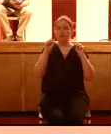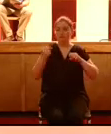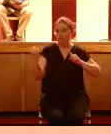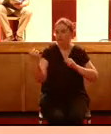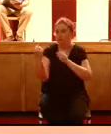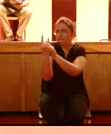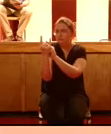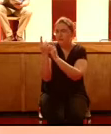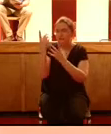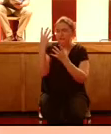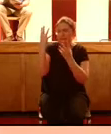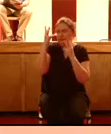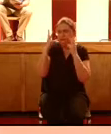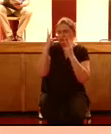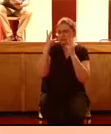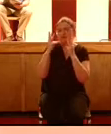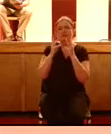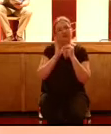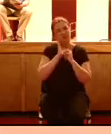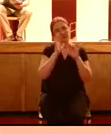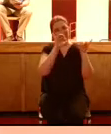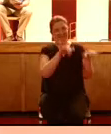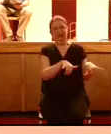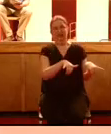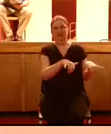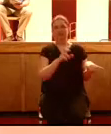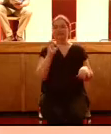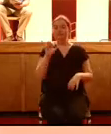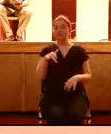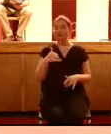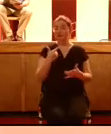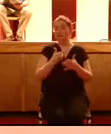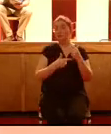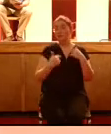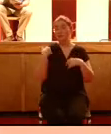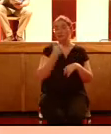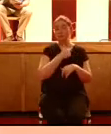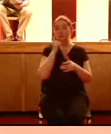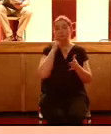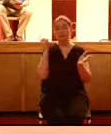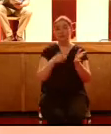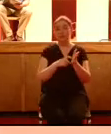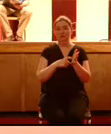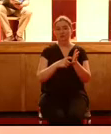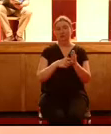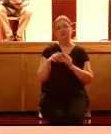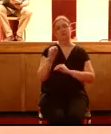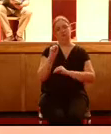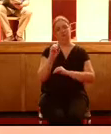concerns, you may not have to stay there. And that's what we've seen in Bradford County. So we will continue to do that.